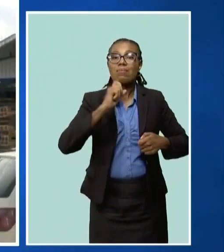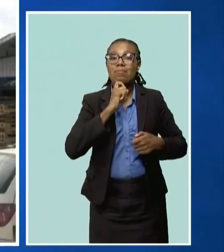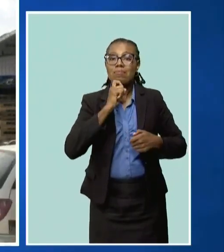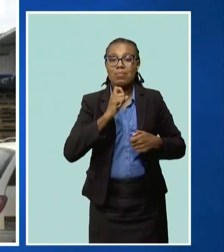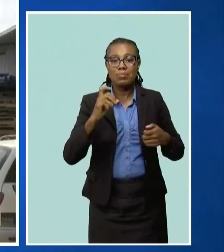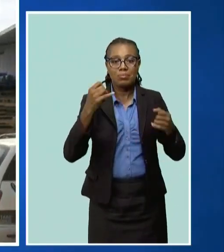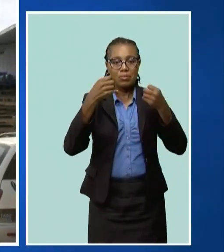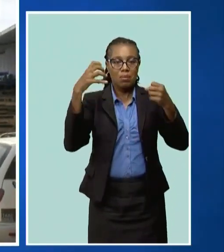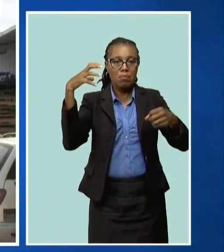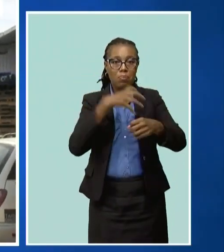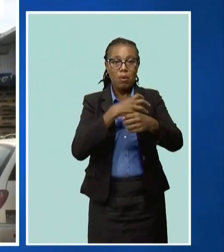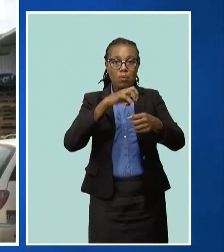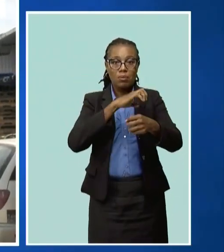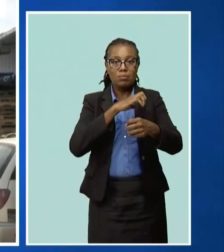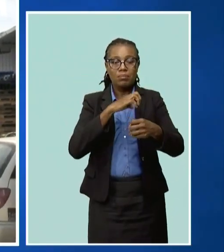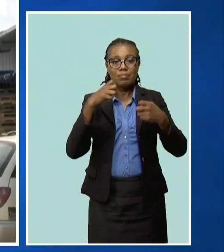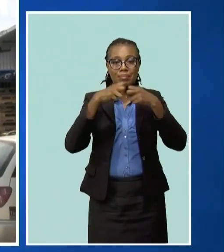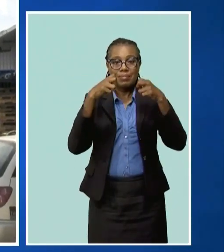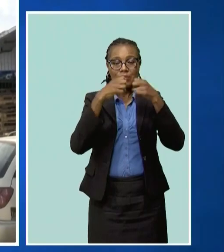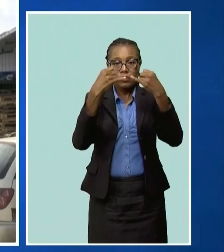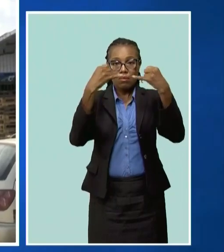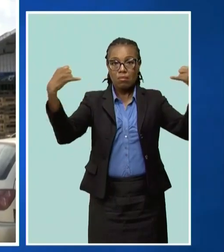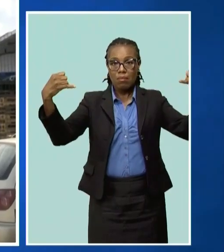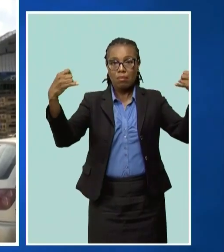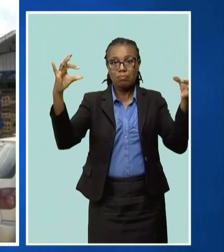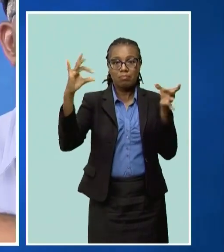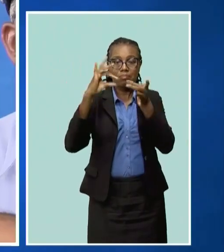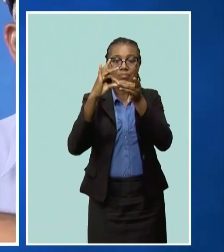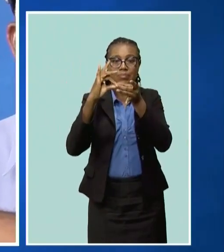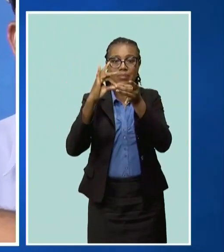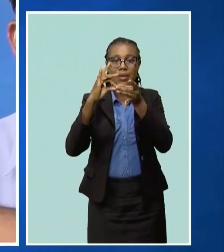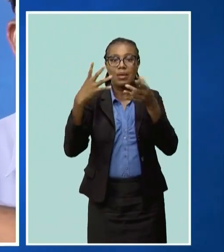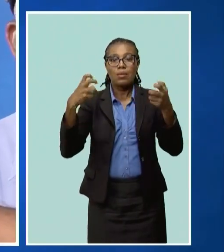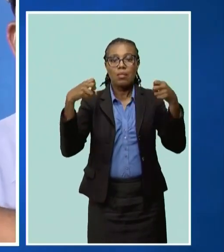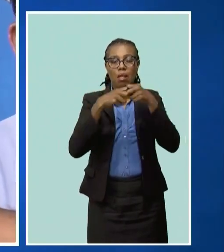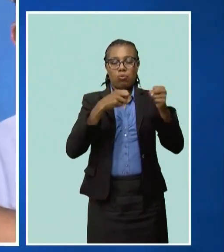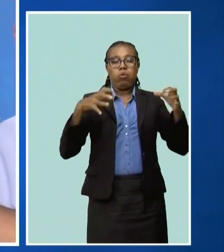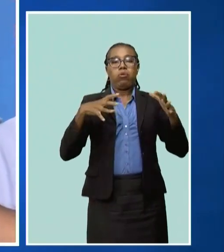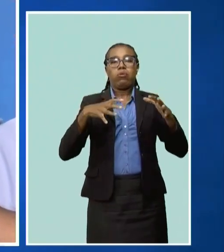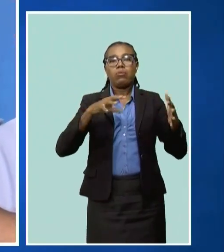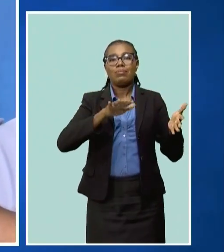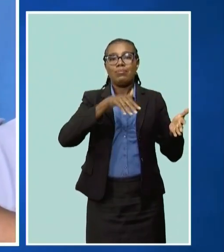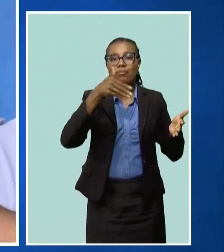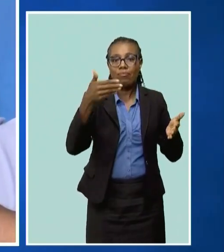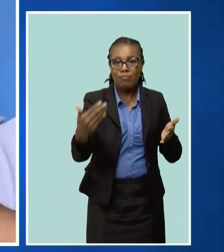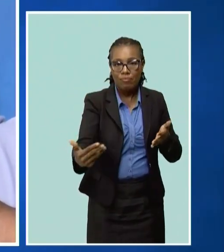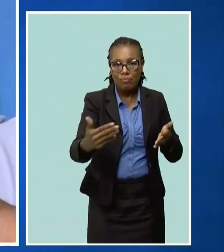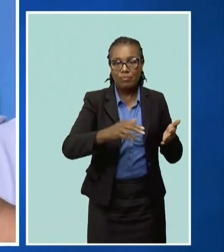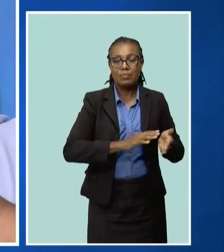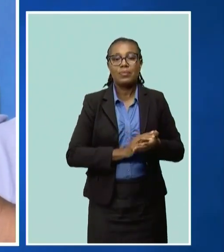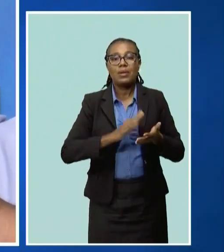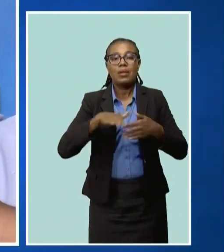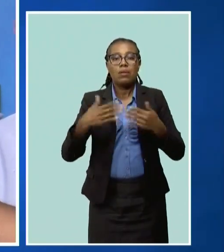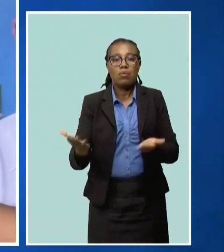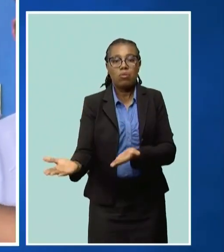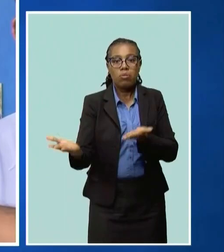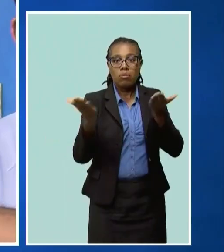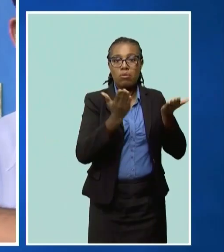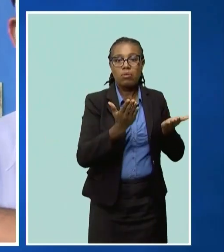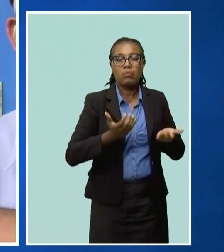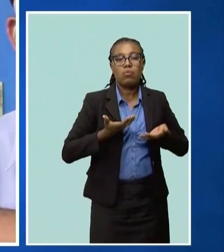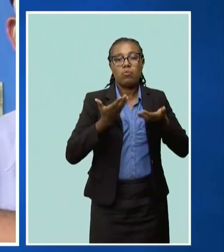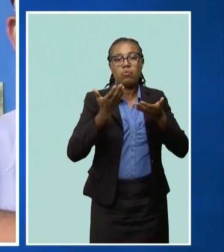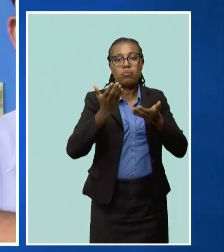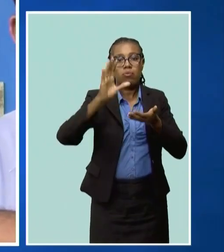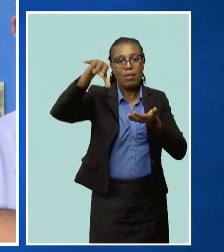lines and he was electrocuted and he fell. He was transported to the Queen Elizabeth Hospital